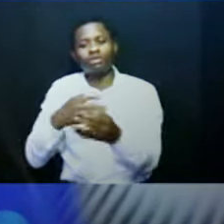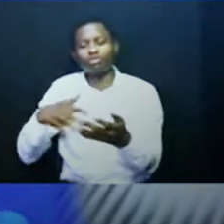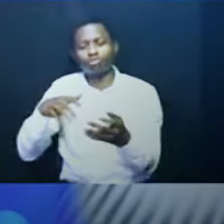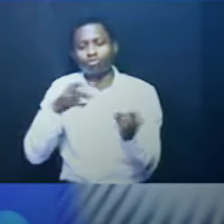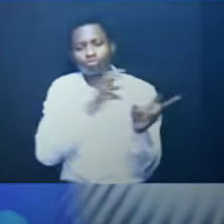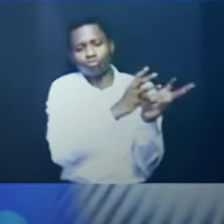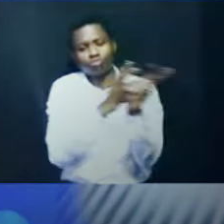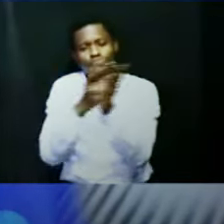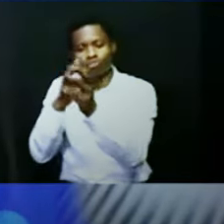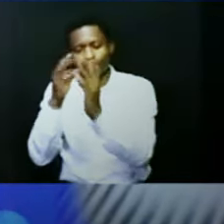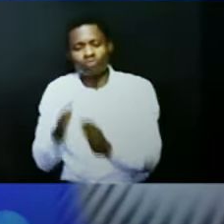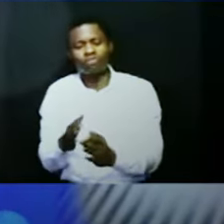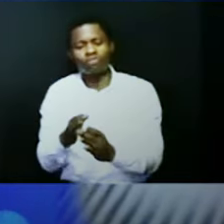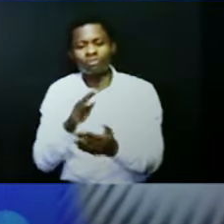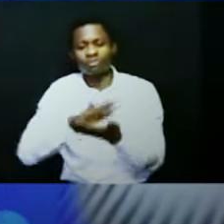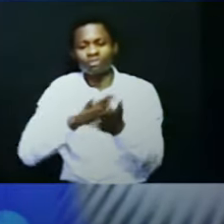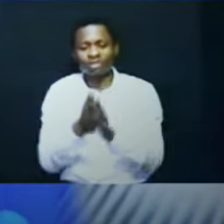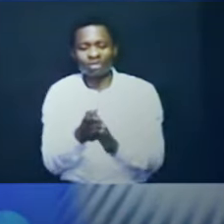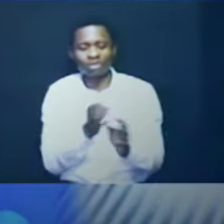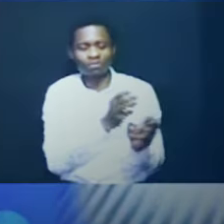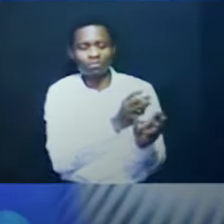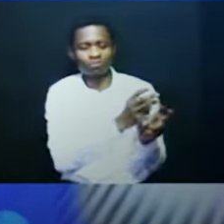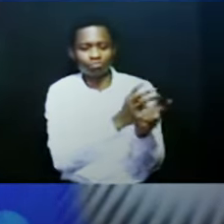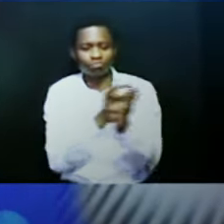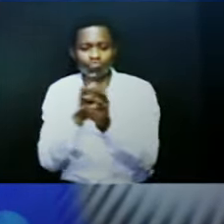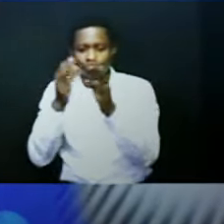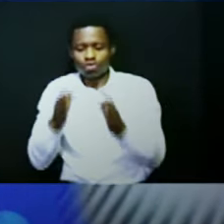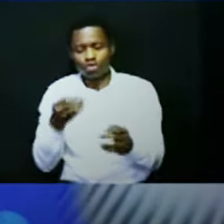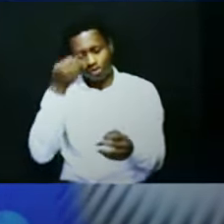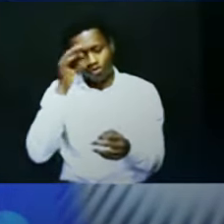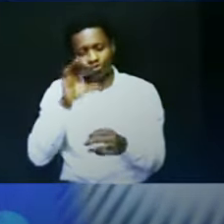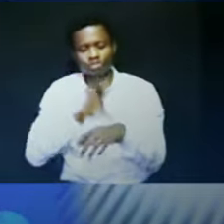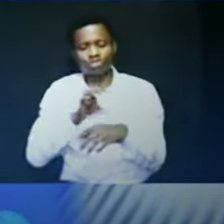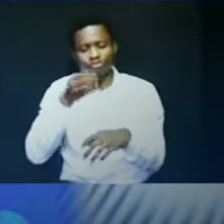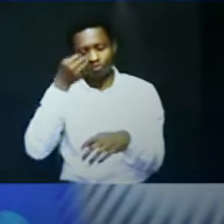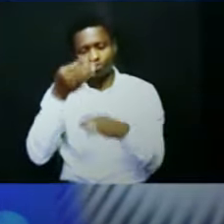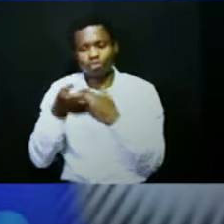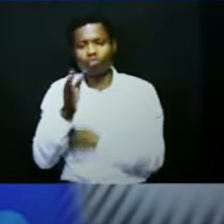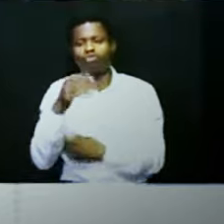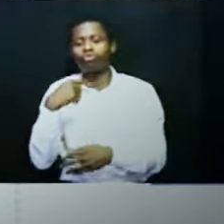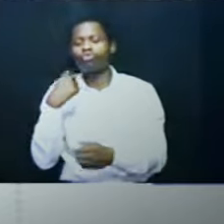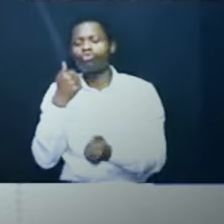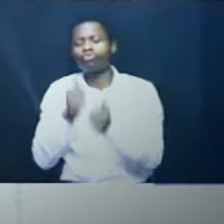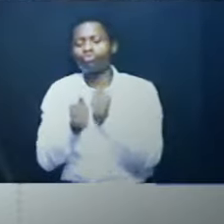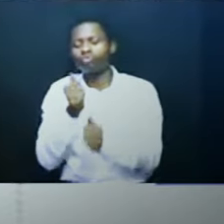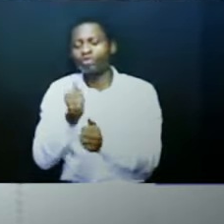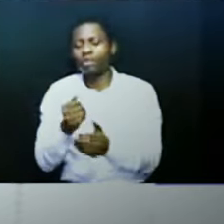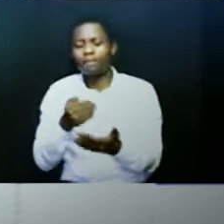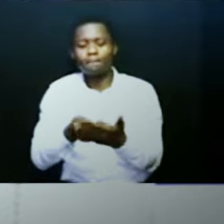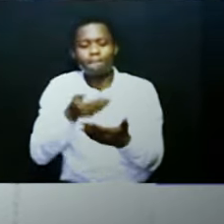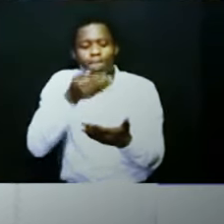of the church of God, which he bought with his own blood.